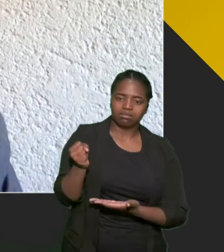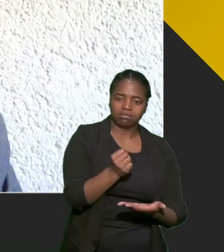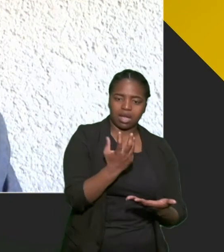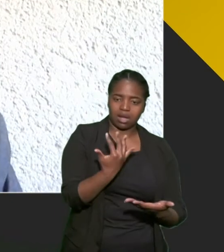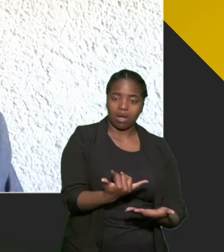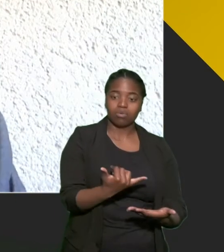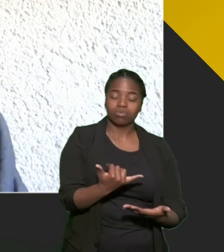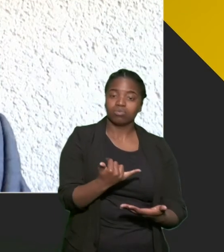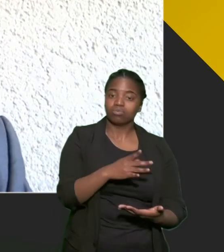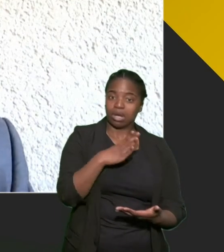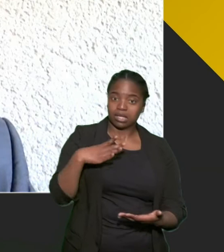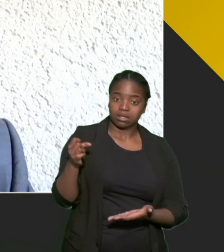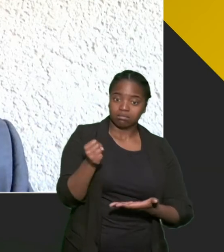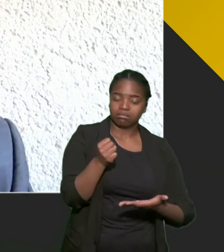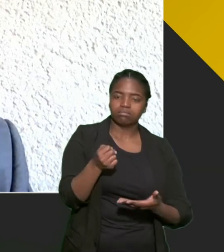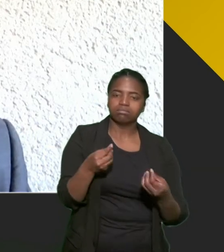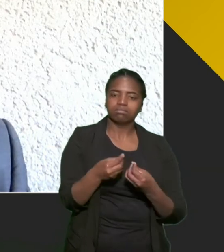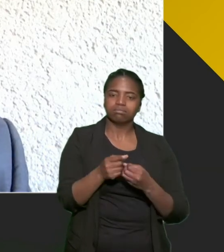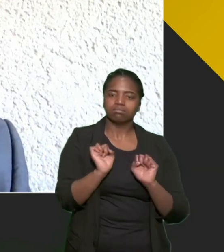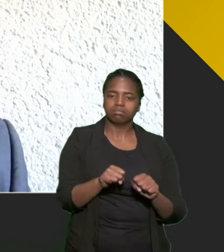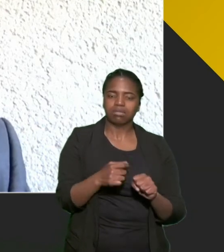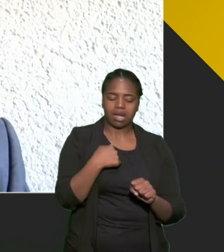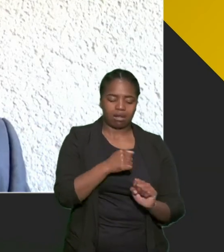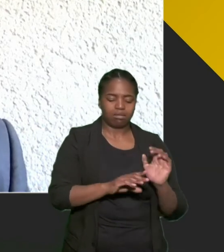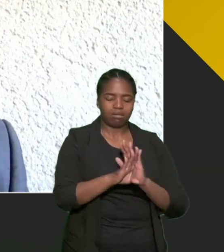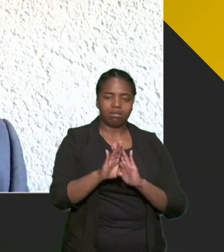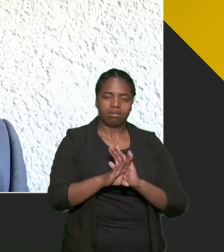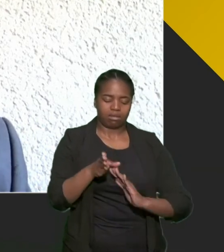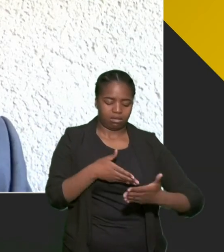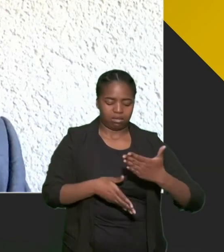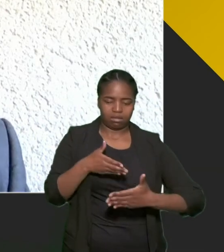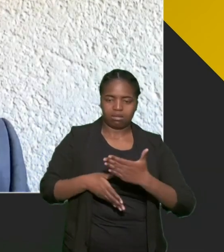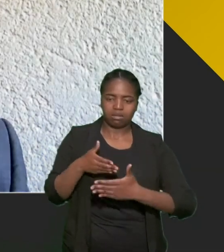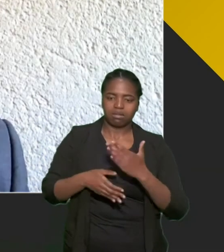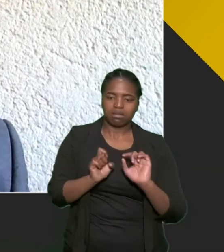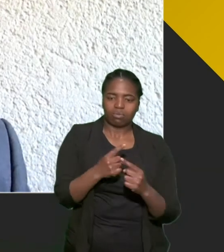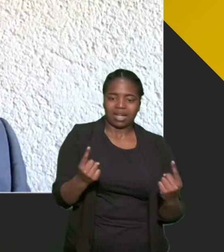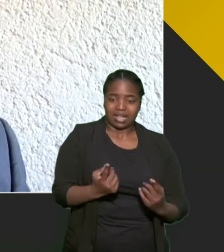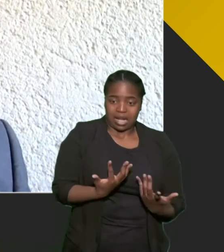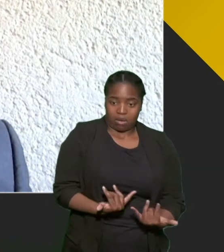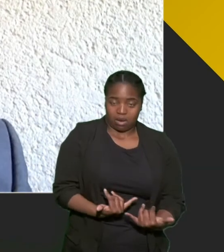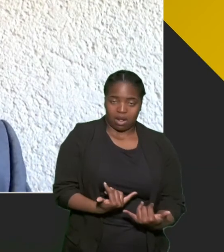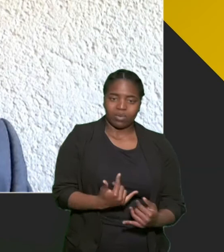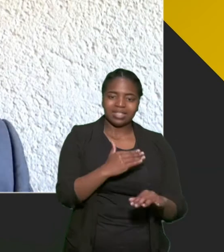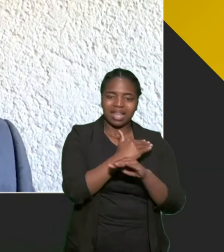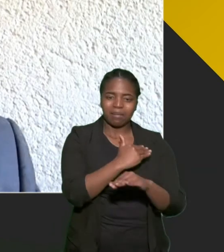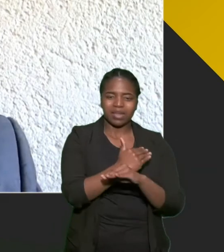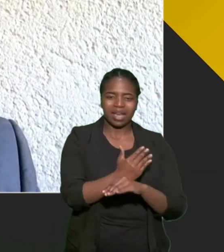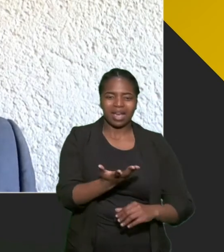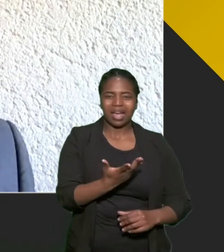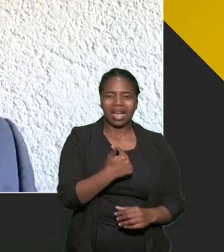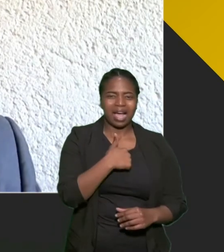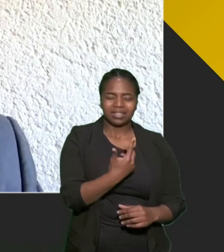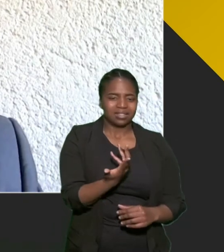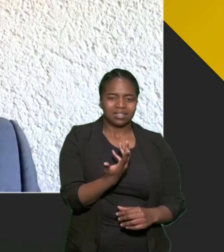their resources, and that is preventing the development of those economies. In fact, right now iZambia sekubukwa ngathi